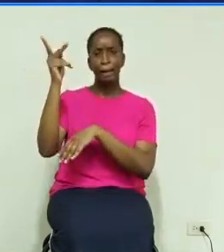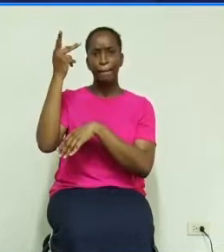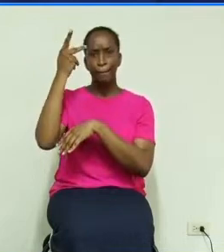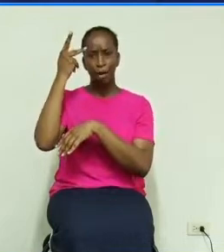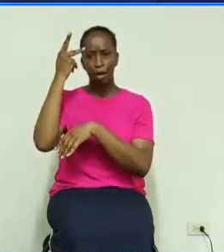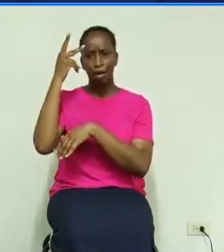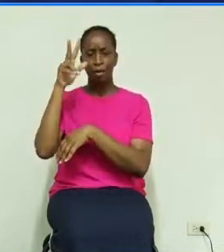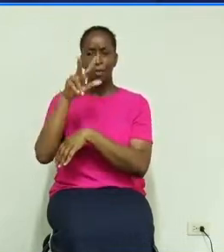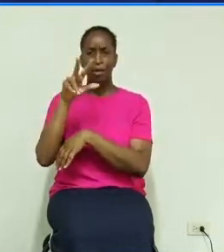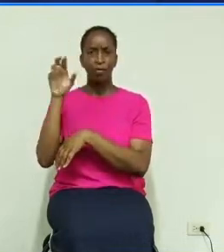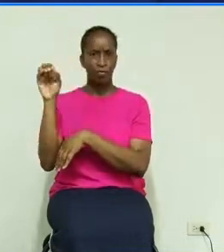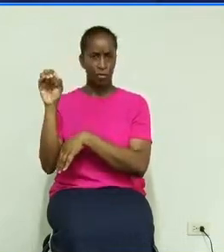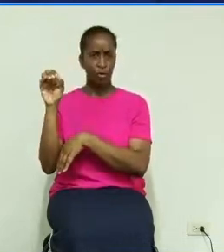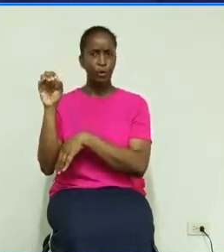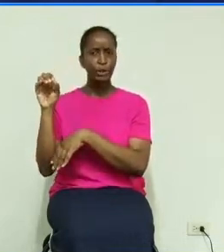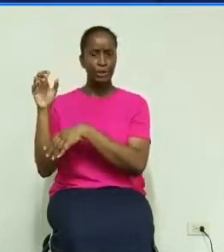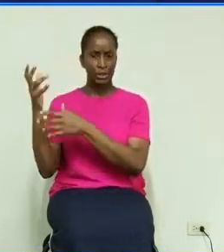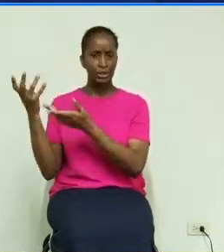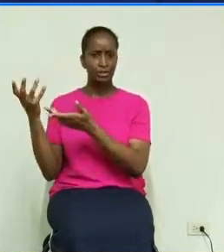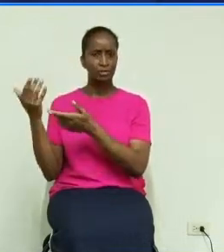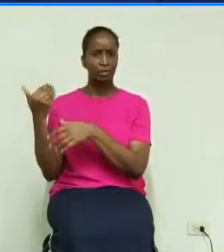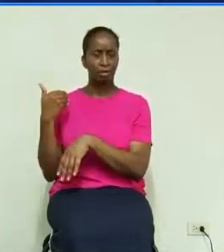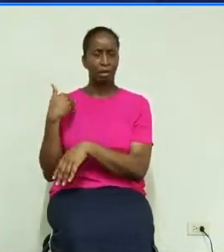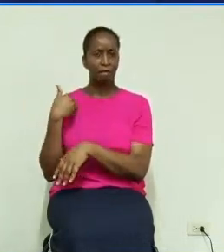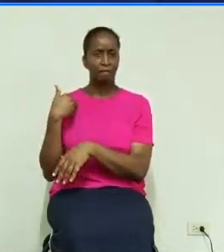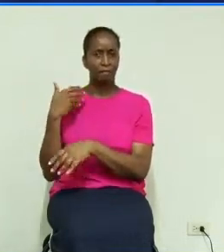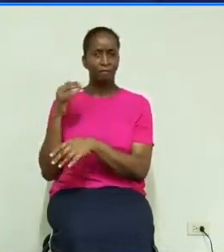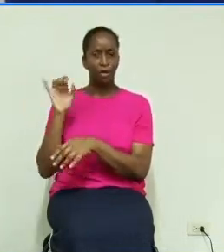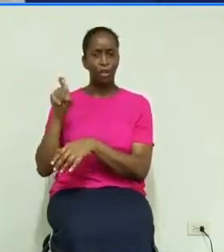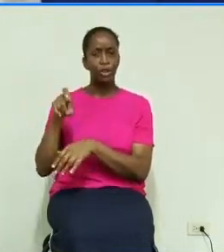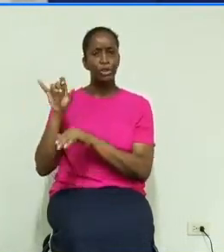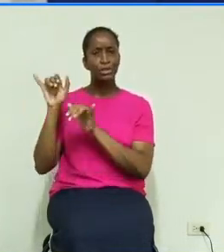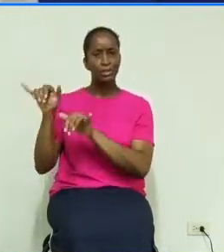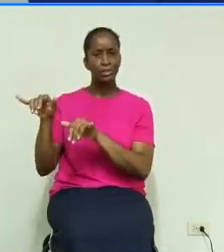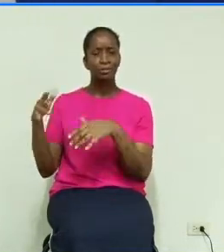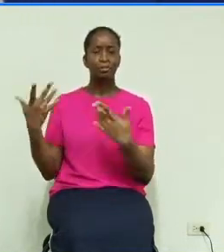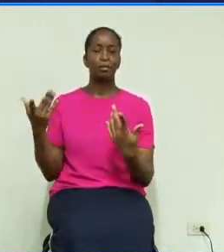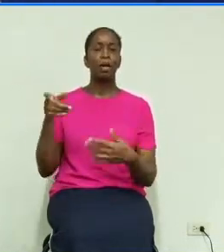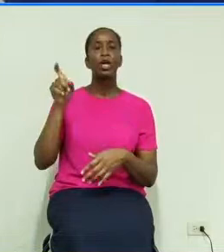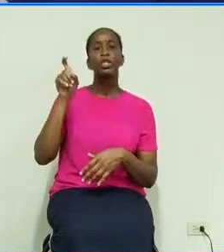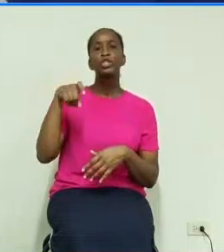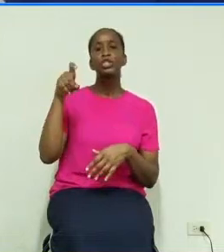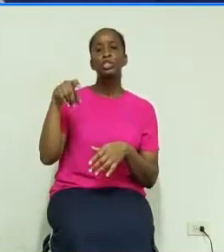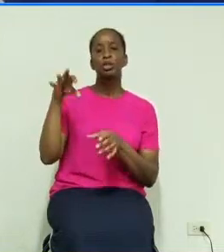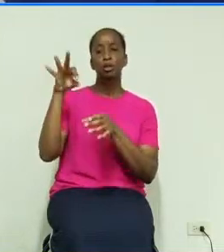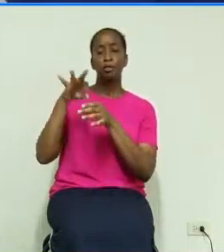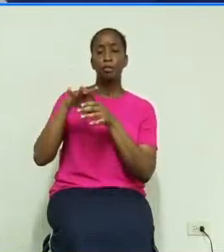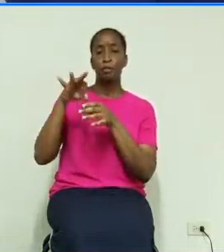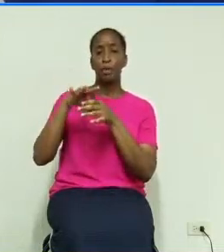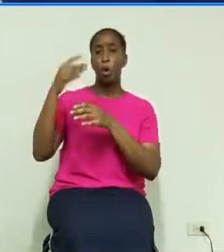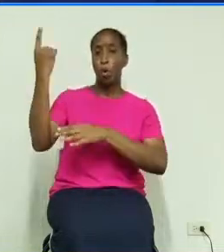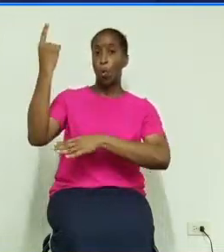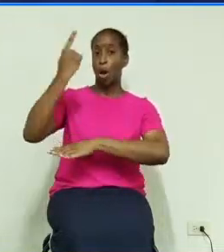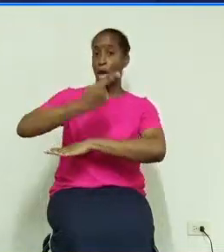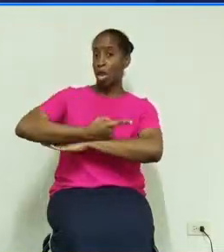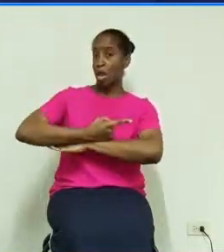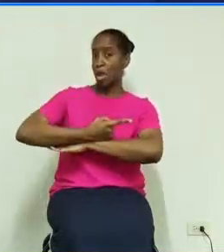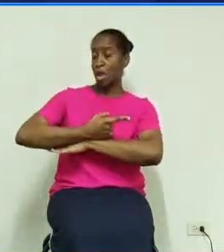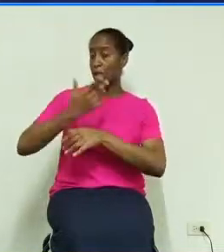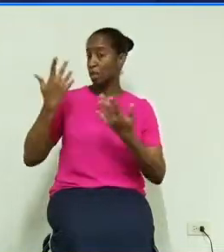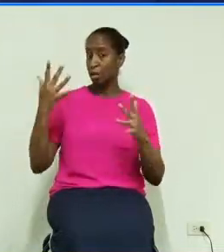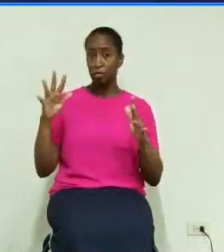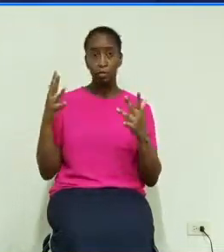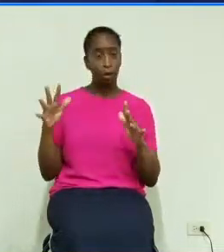government? Extend voting to more than one day. Those are the comments online that have been picked up.